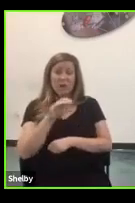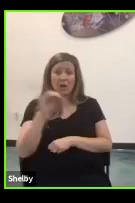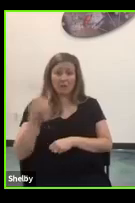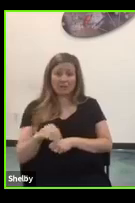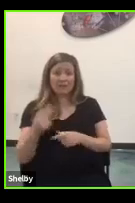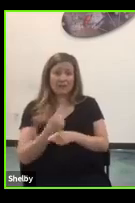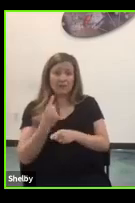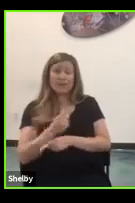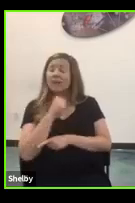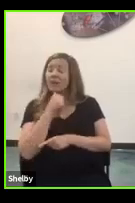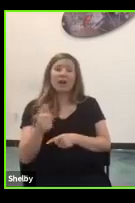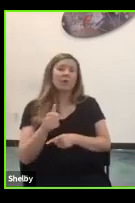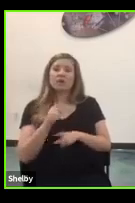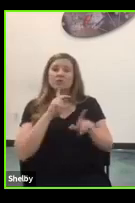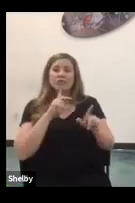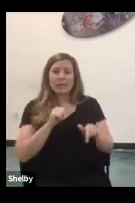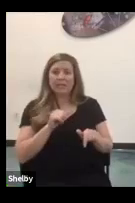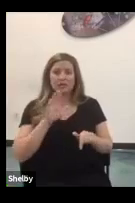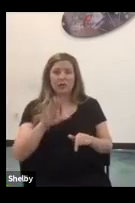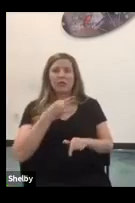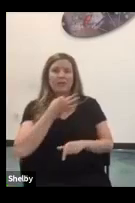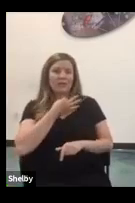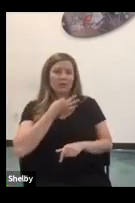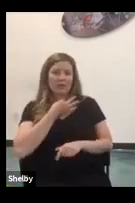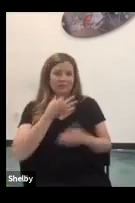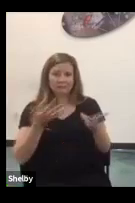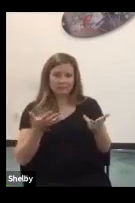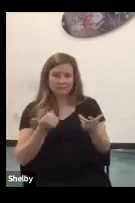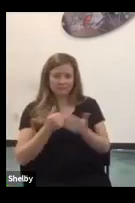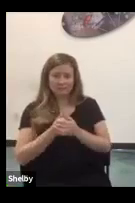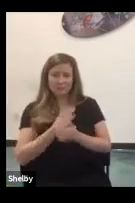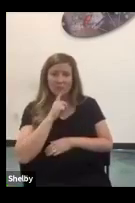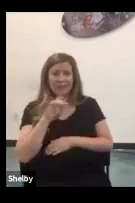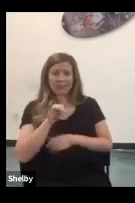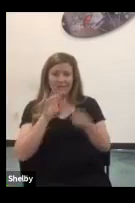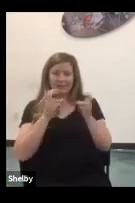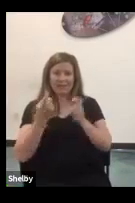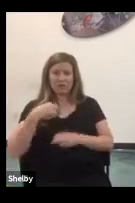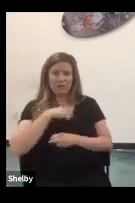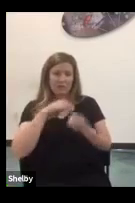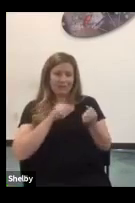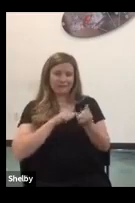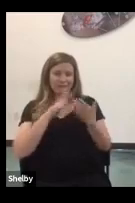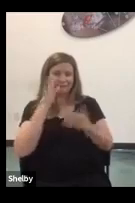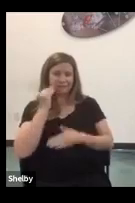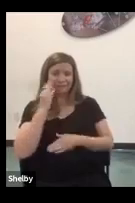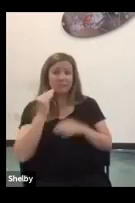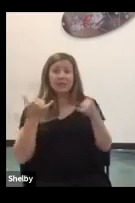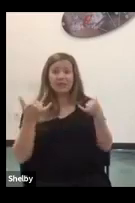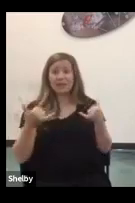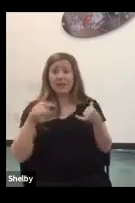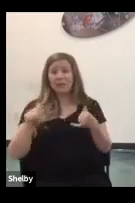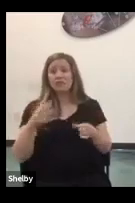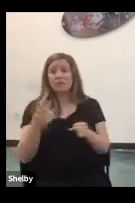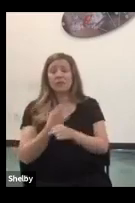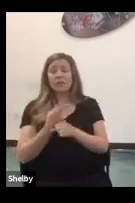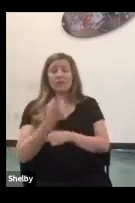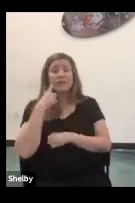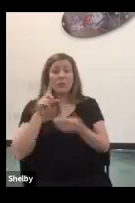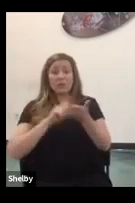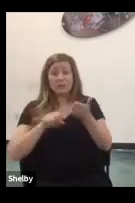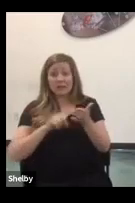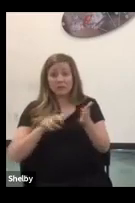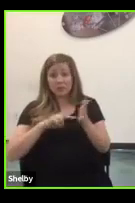fully going to answer that curiosity question, is the issue we run into. And so right now, it should be used for research